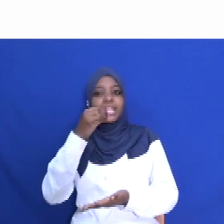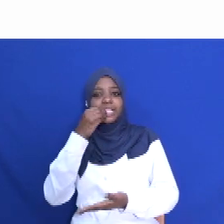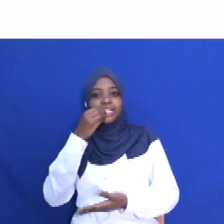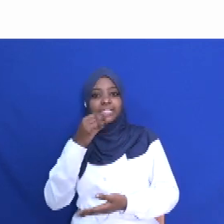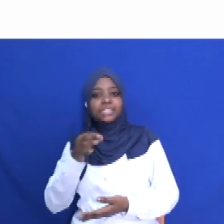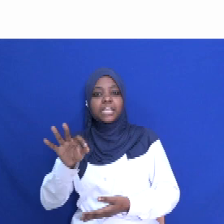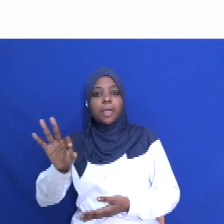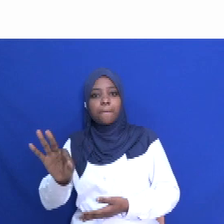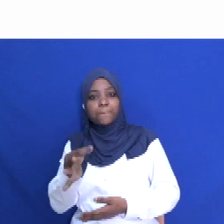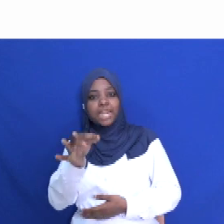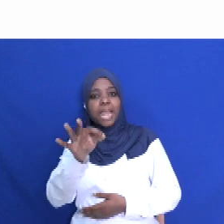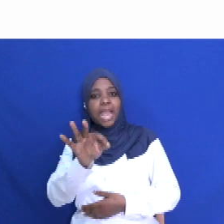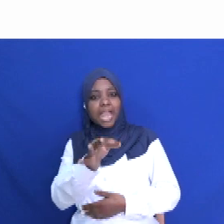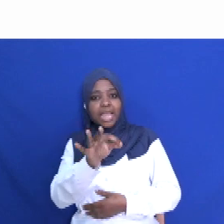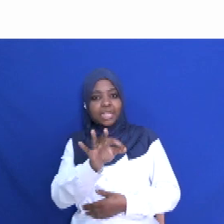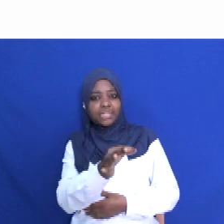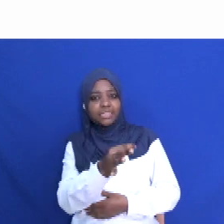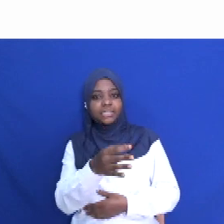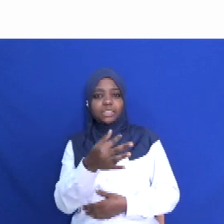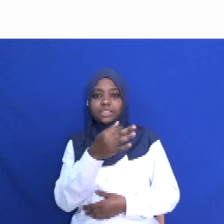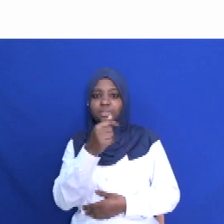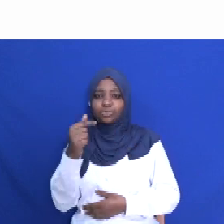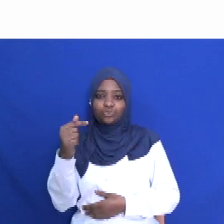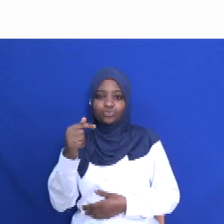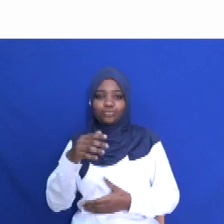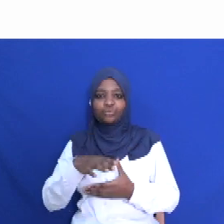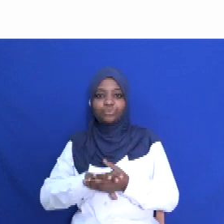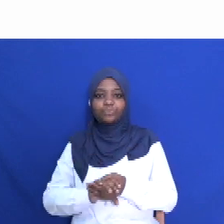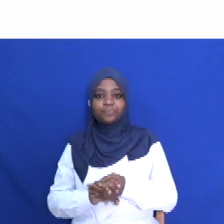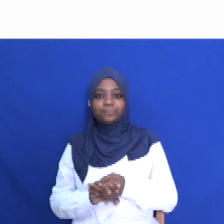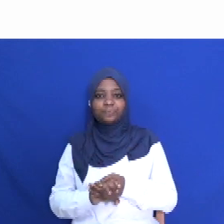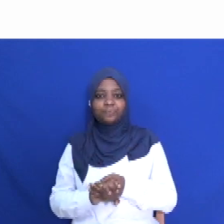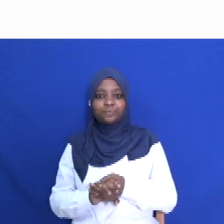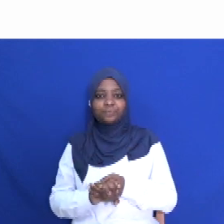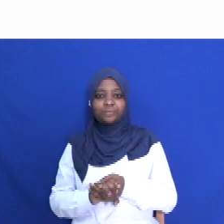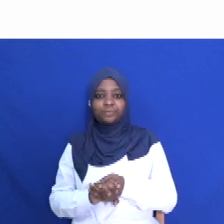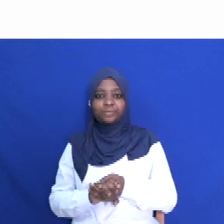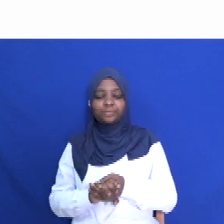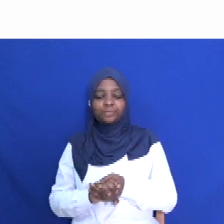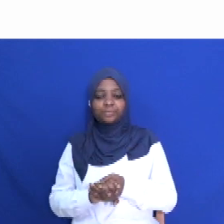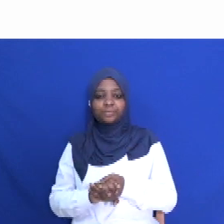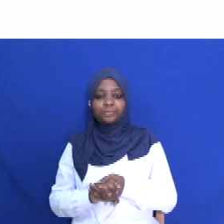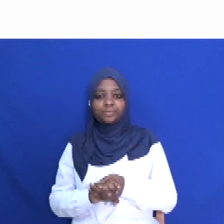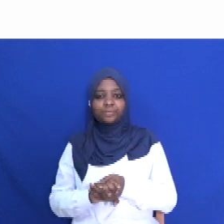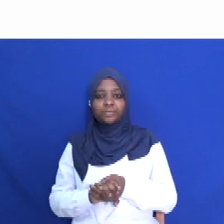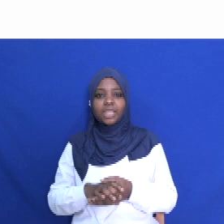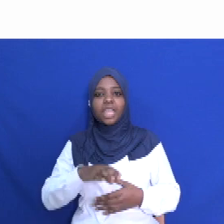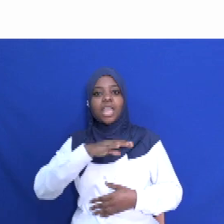only. The dog eats flesh.